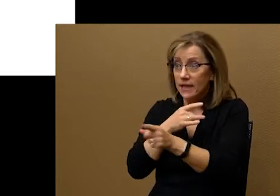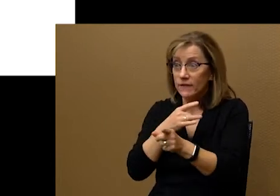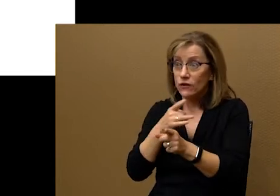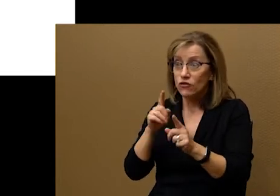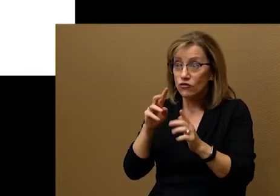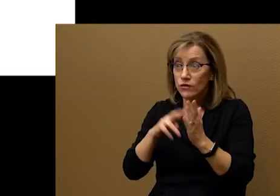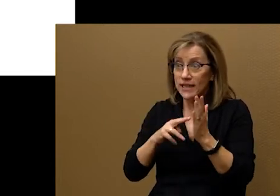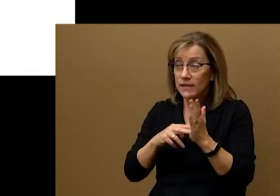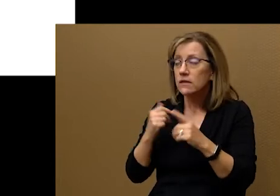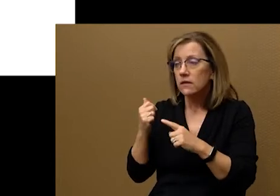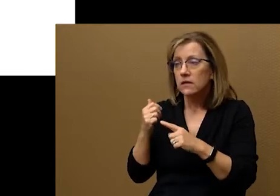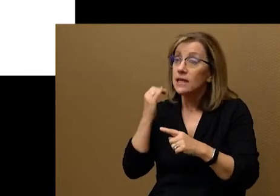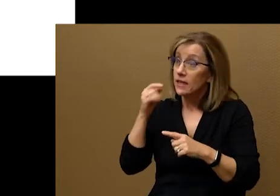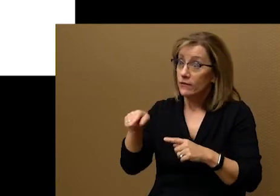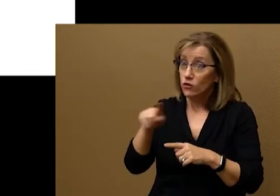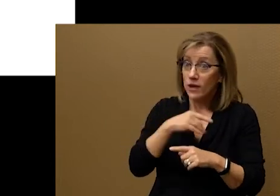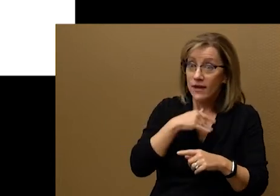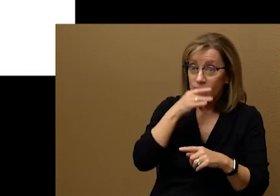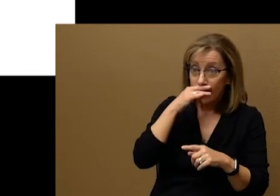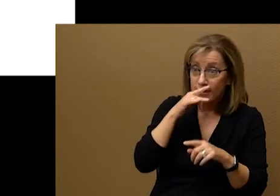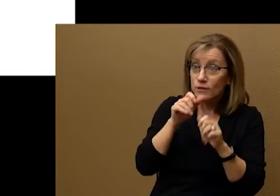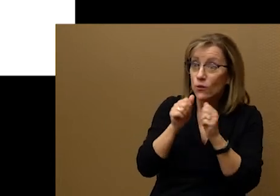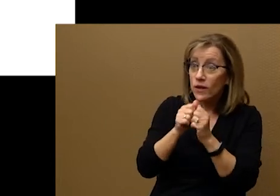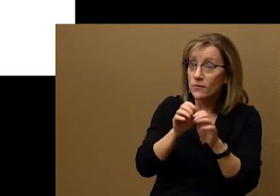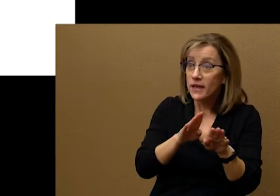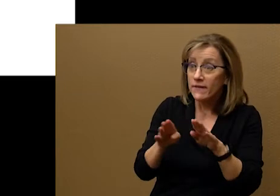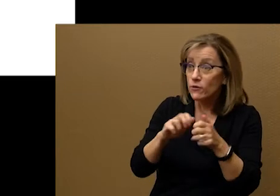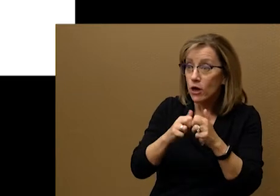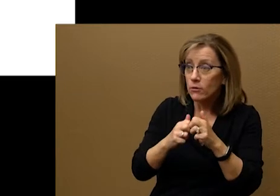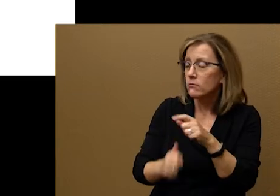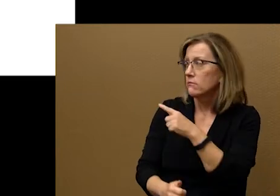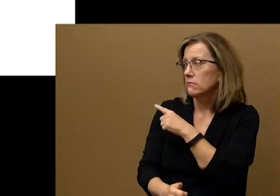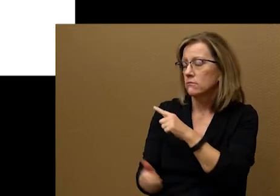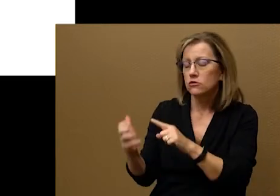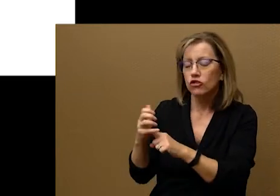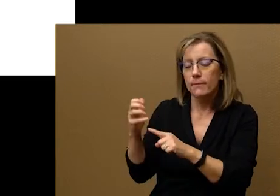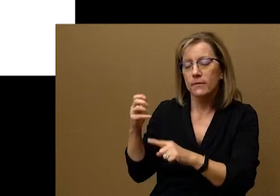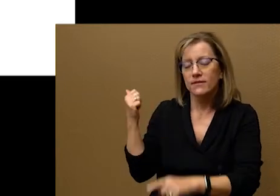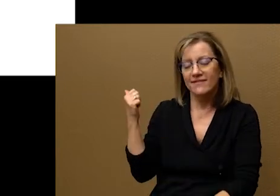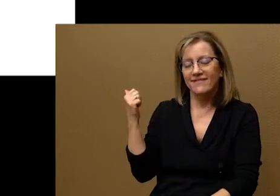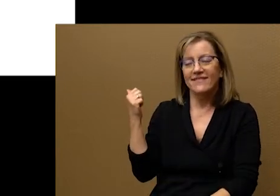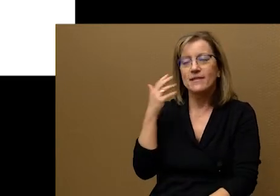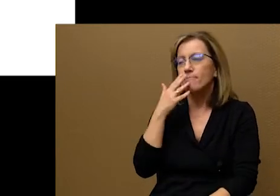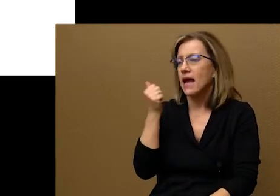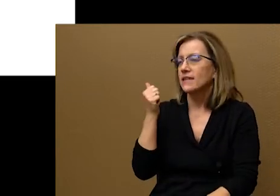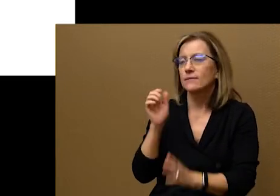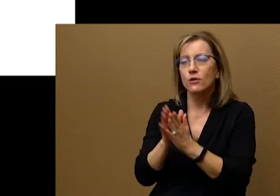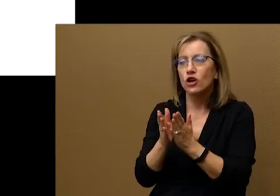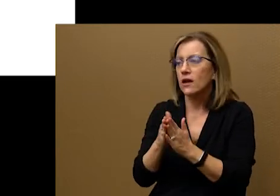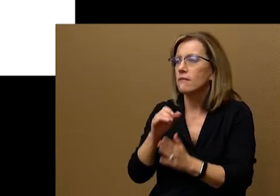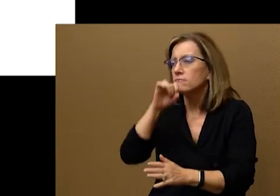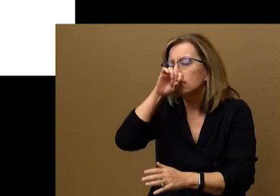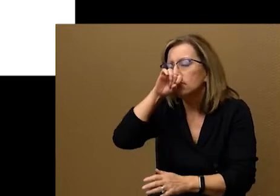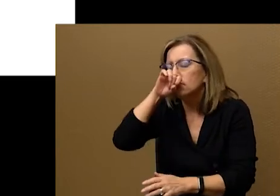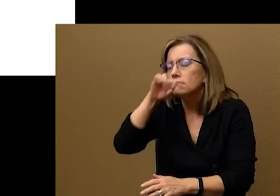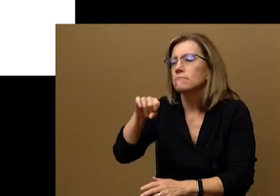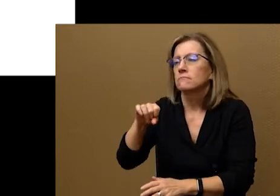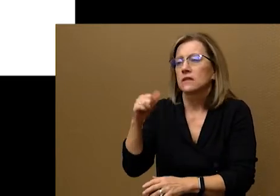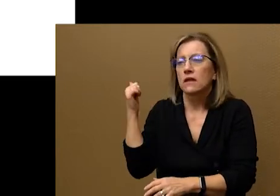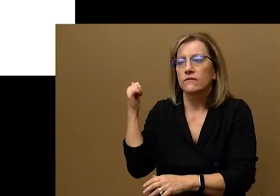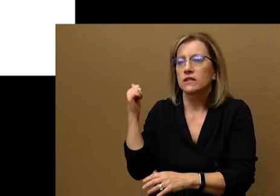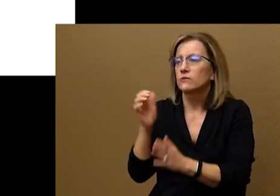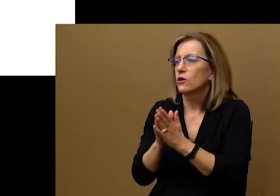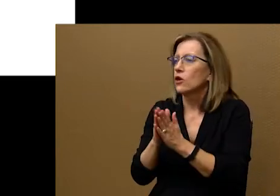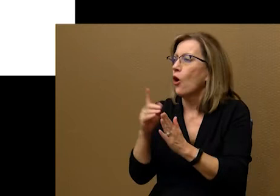this book? If you have kids with behavior problems, there is no better book than this book.